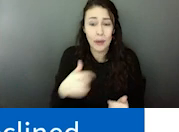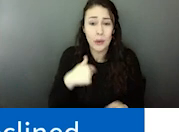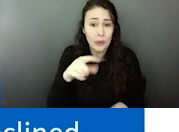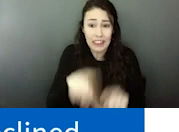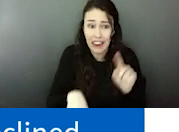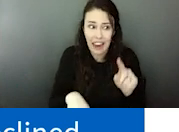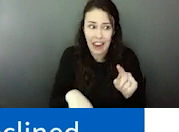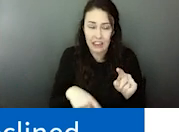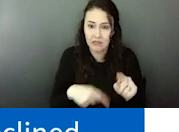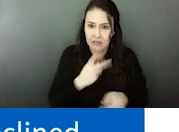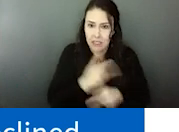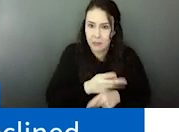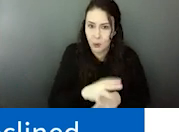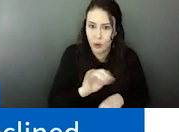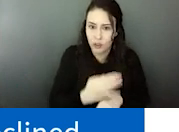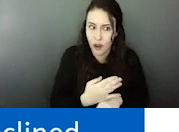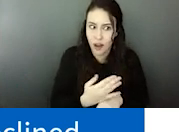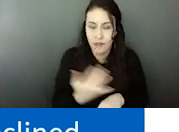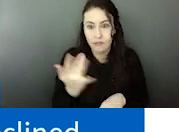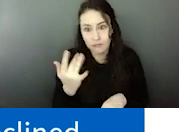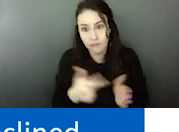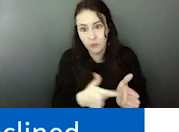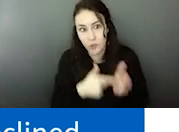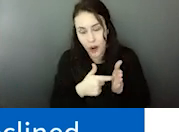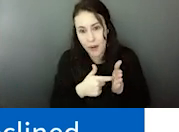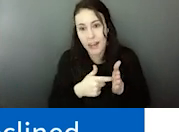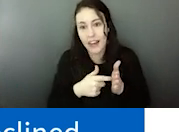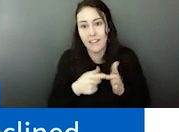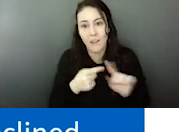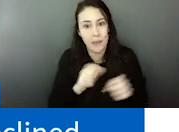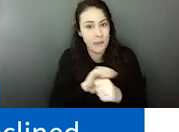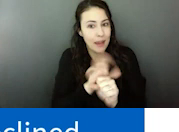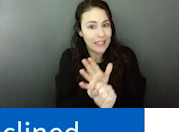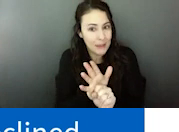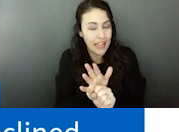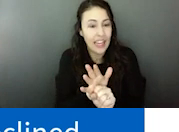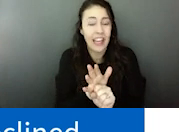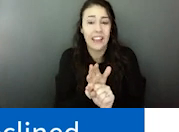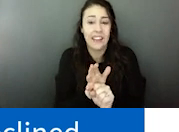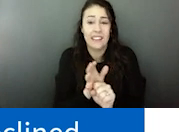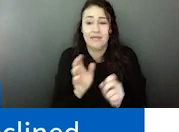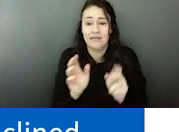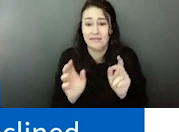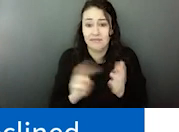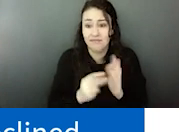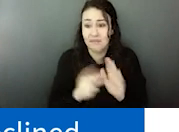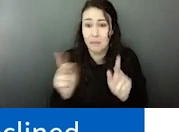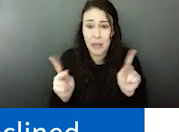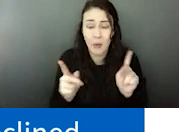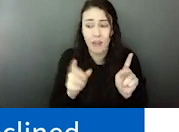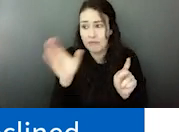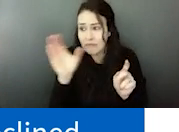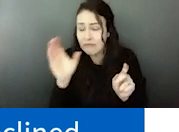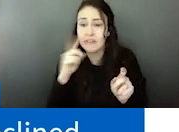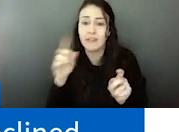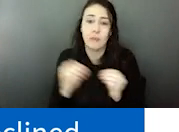job because of the requirements of the pandemic, there was just an outflux of individuals looking for a more affordable